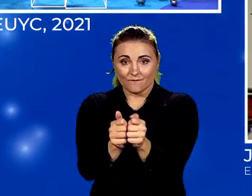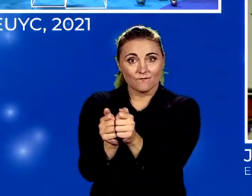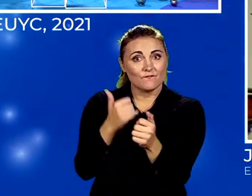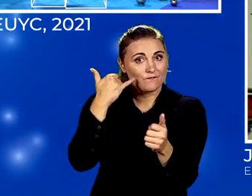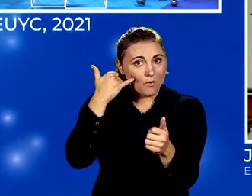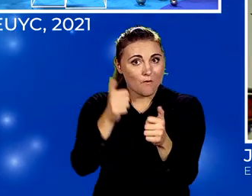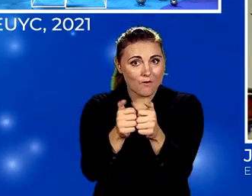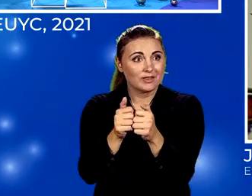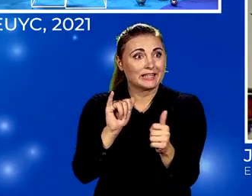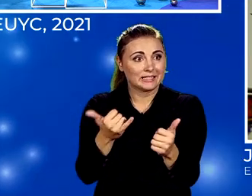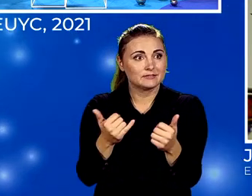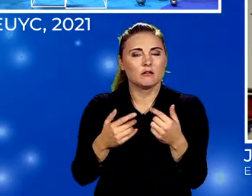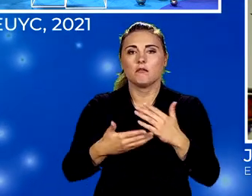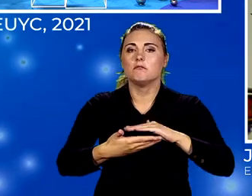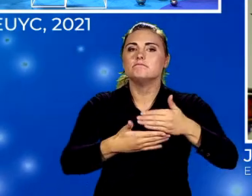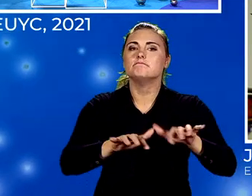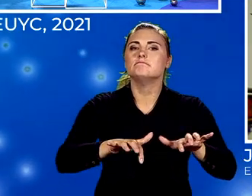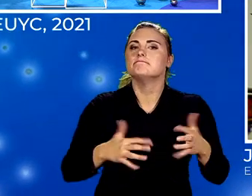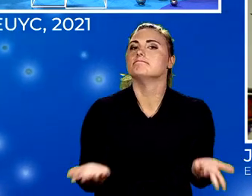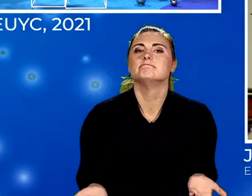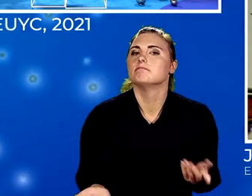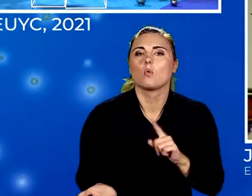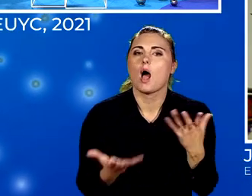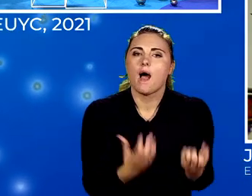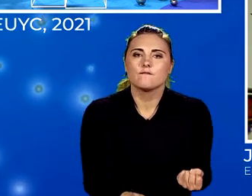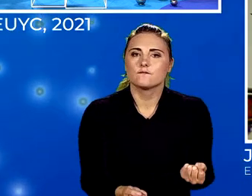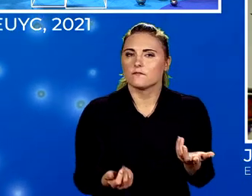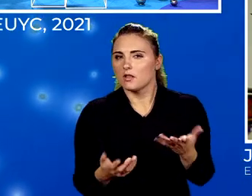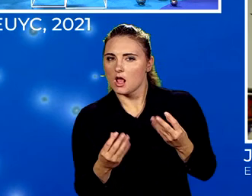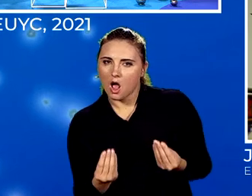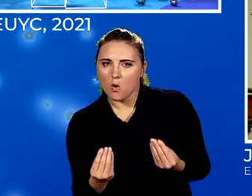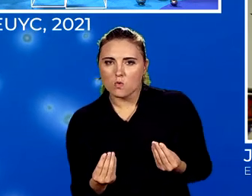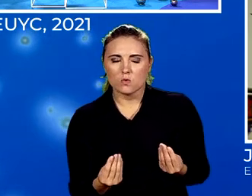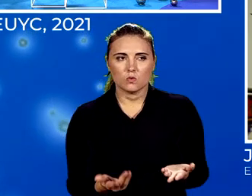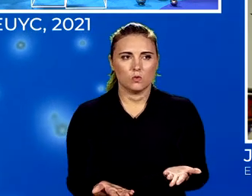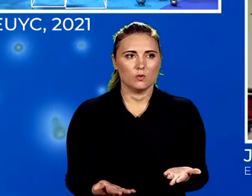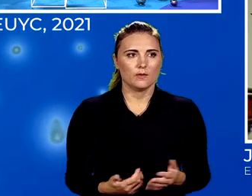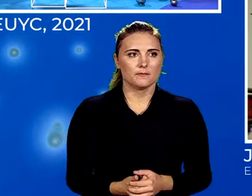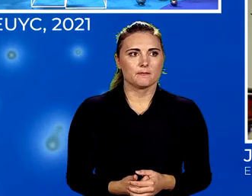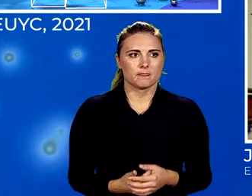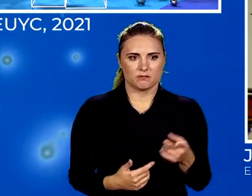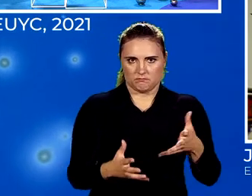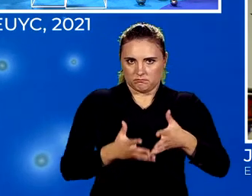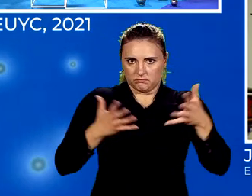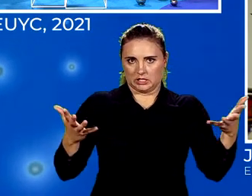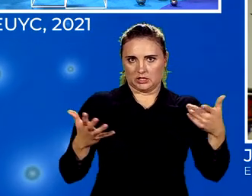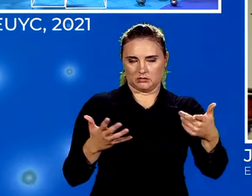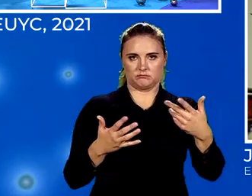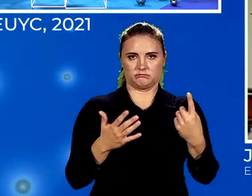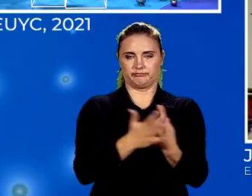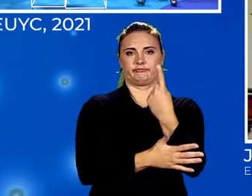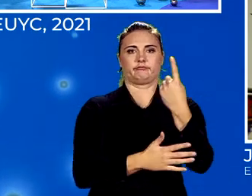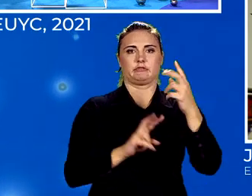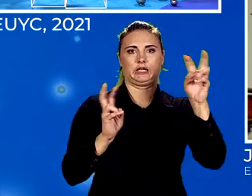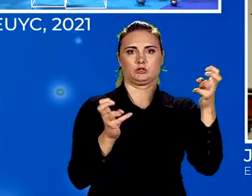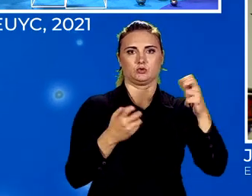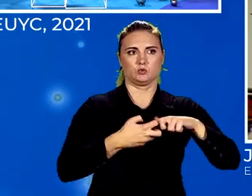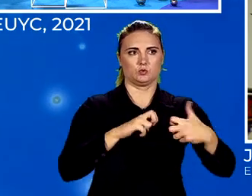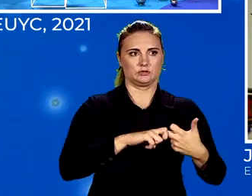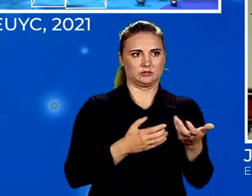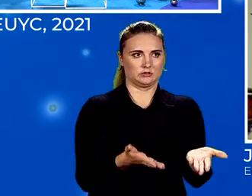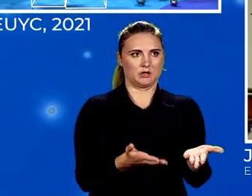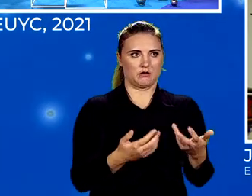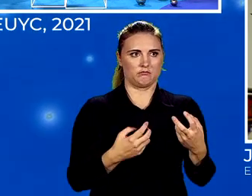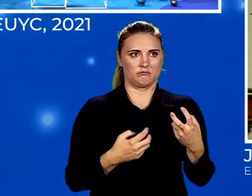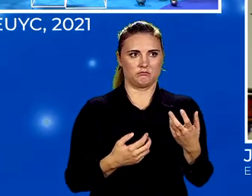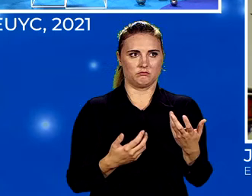the capability to talk to people. But the big problem, I think, is that we forget is that you just don't have the space at